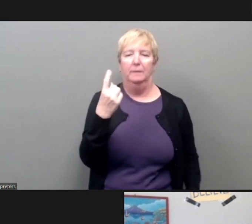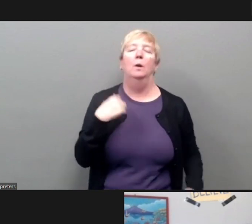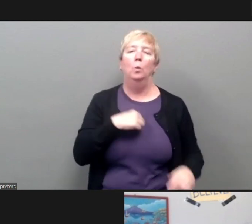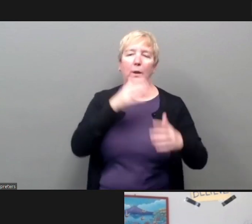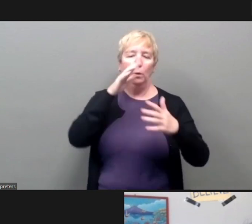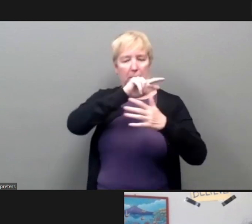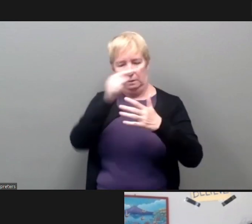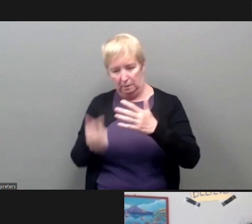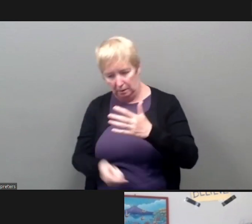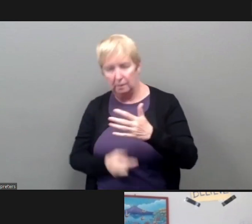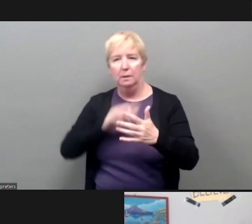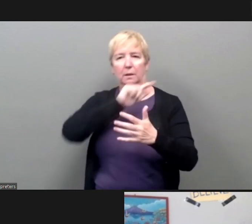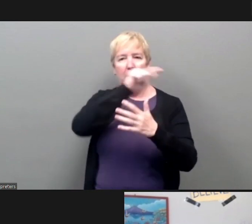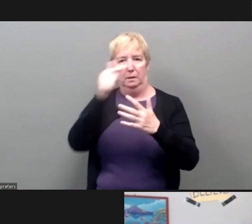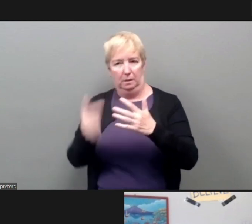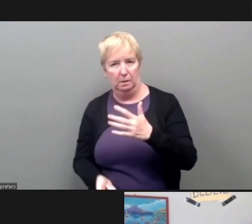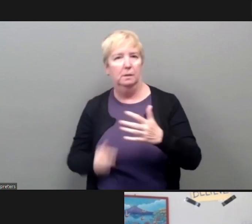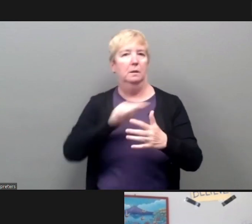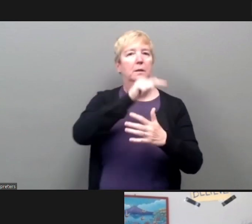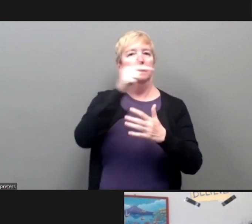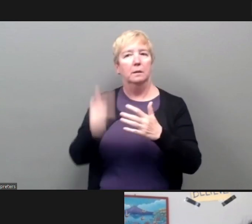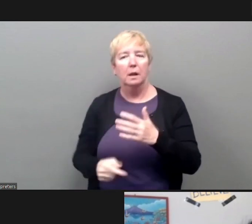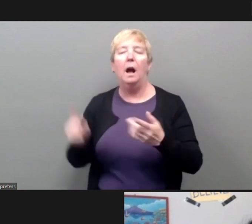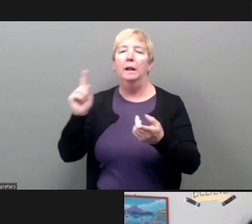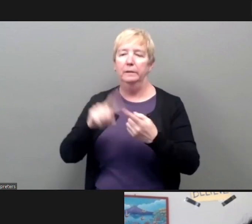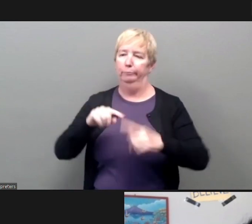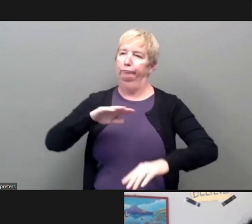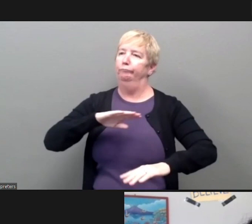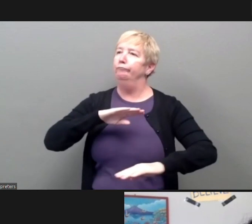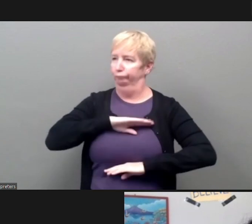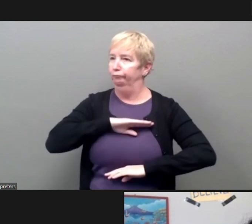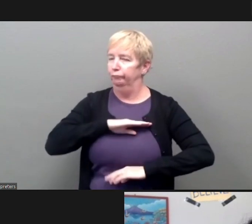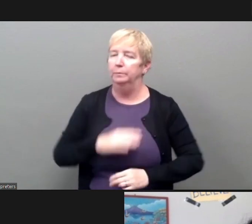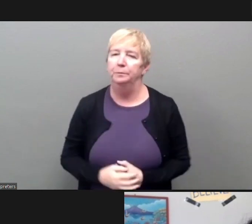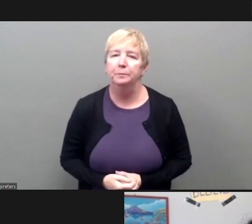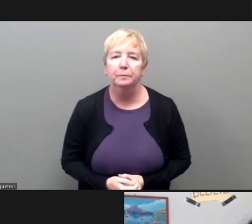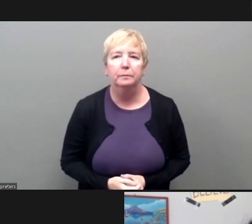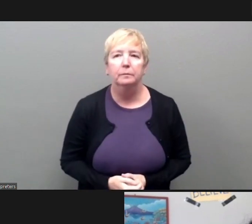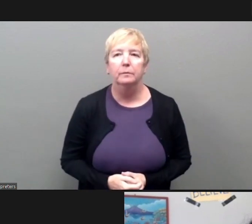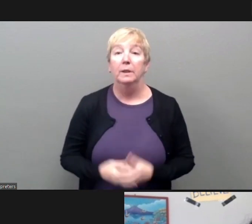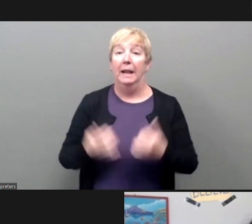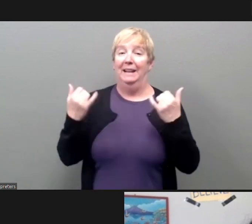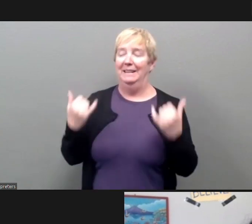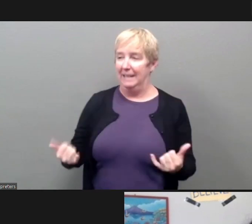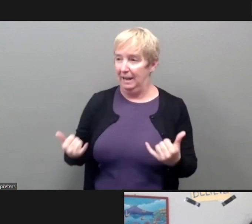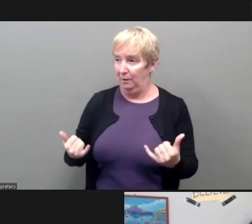to until everybody has a chance to ask all the questions that are on your mind. So with that,